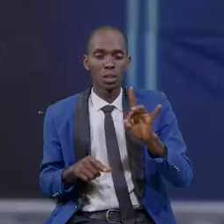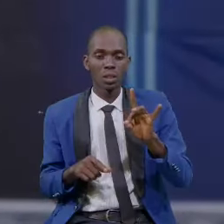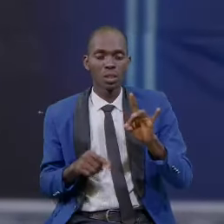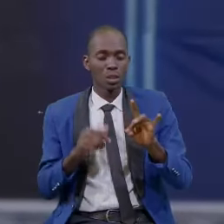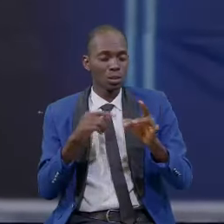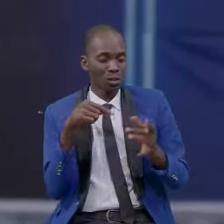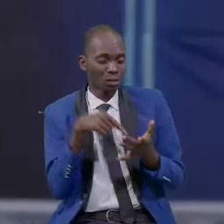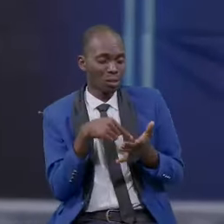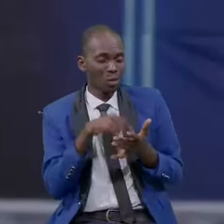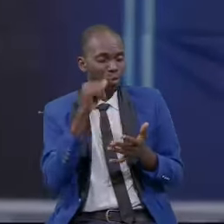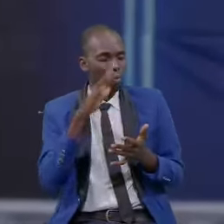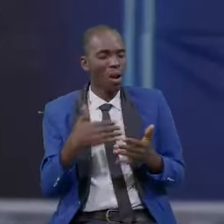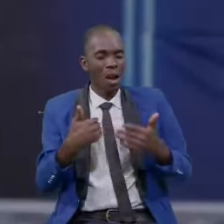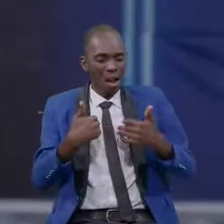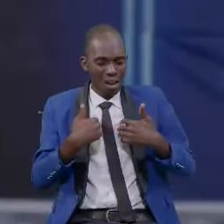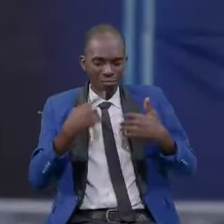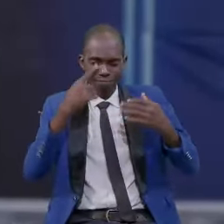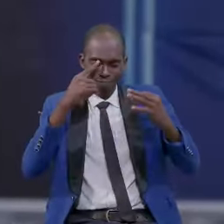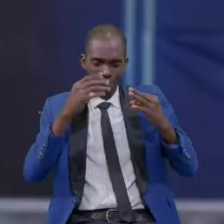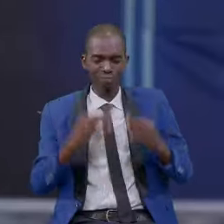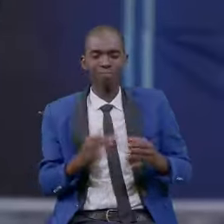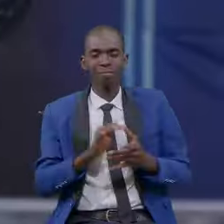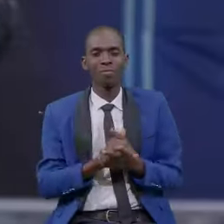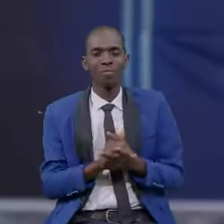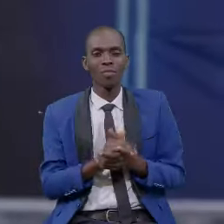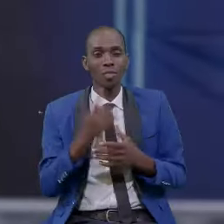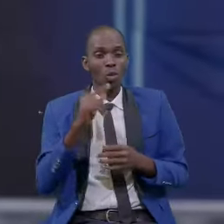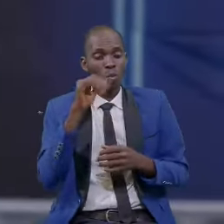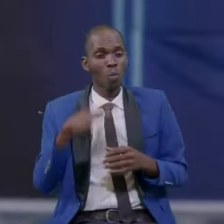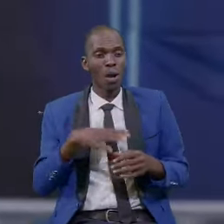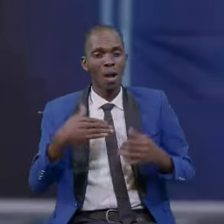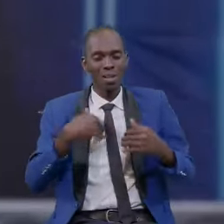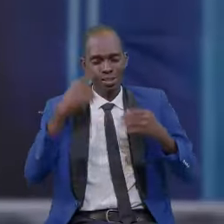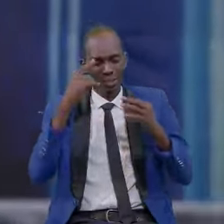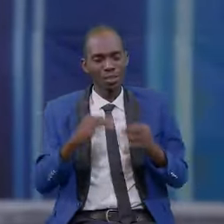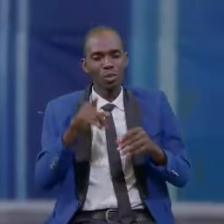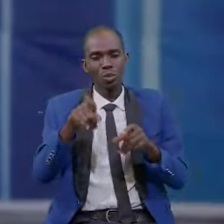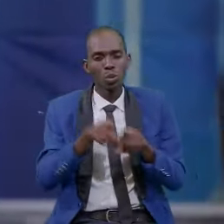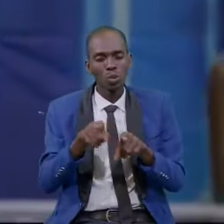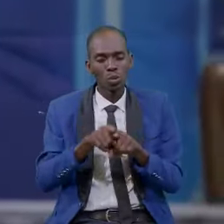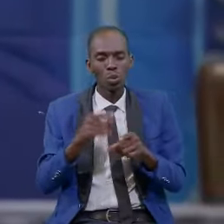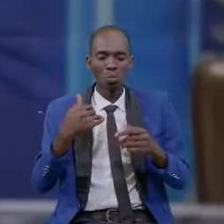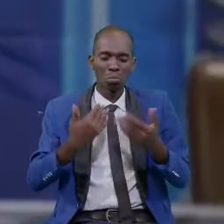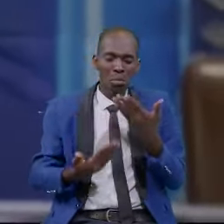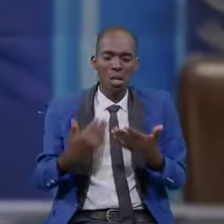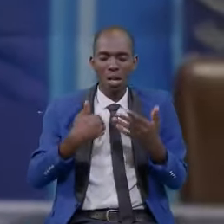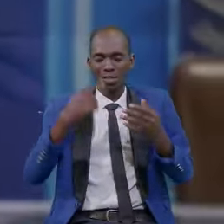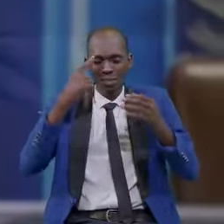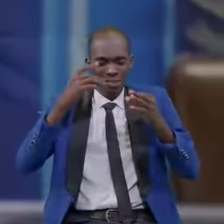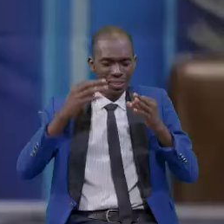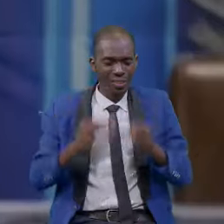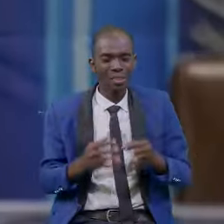she said, who did she say that to herself? You talk to yourself and you say, when I hear the